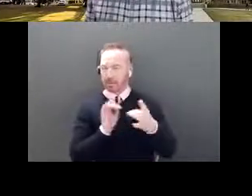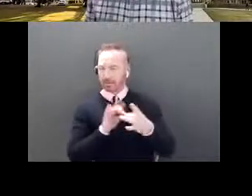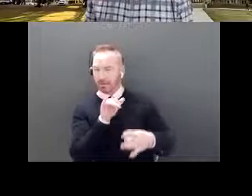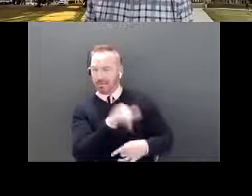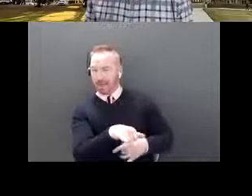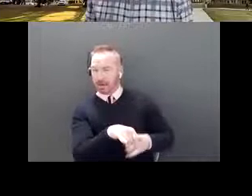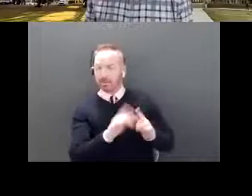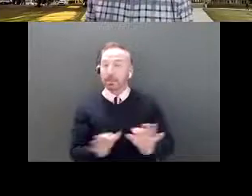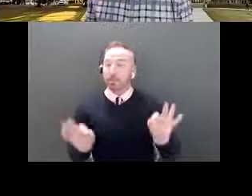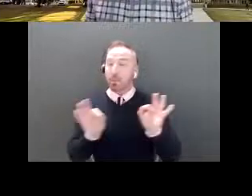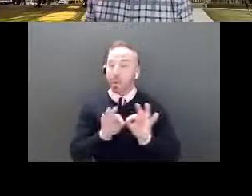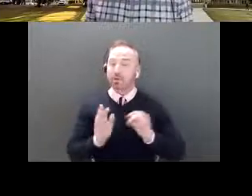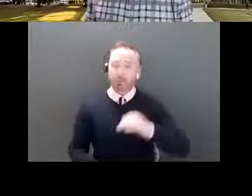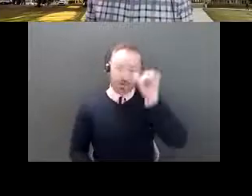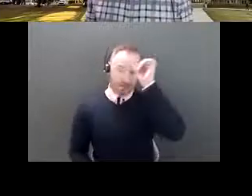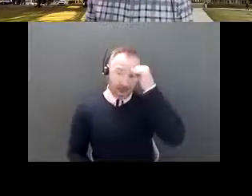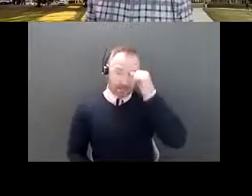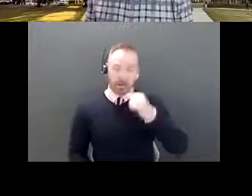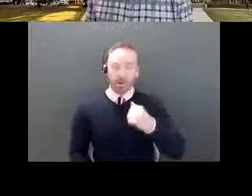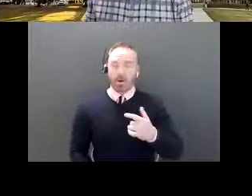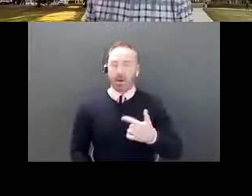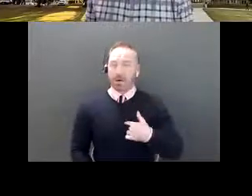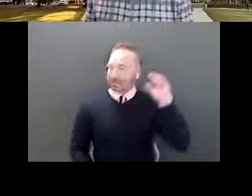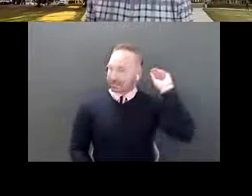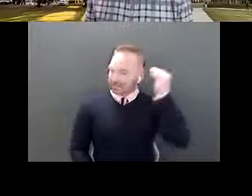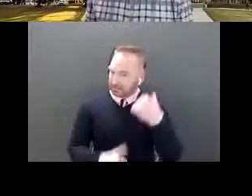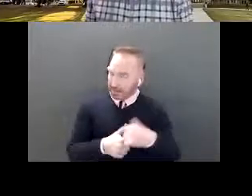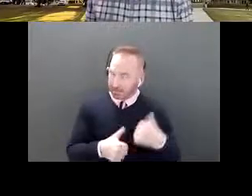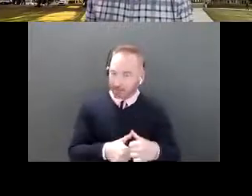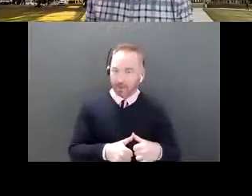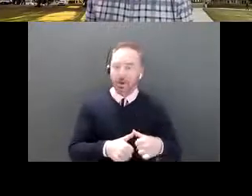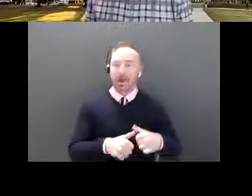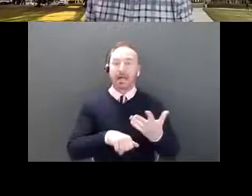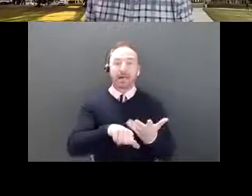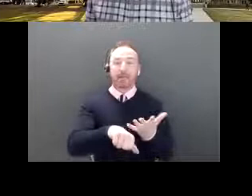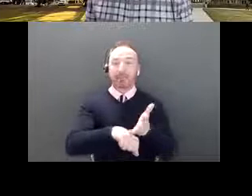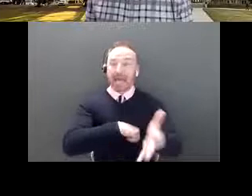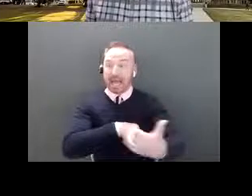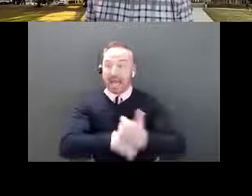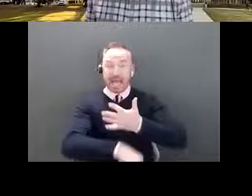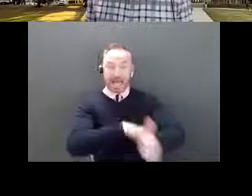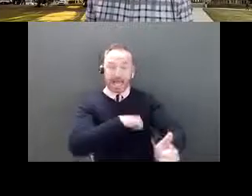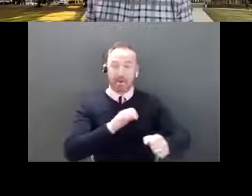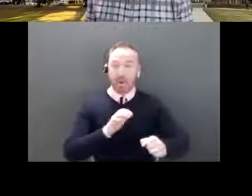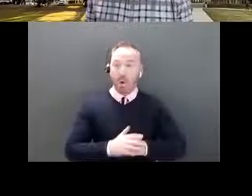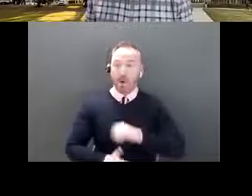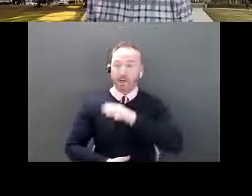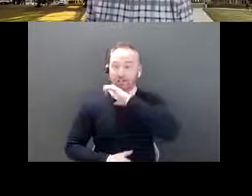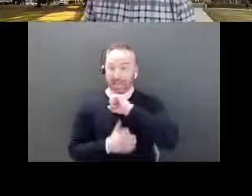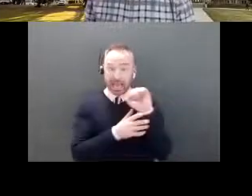not blaming and shaming, that at the end of the day, what are the lessons to be learned and what can we do in